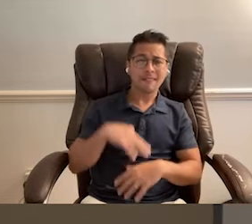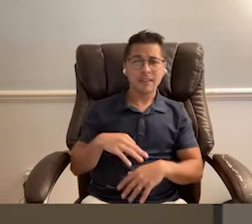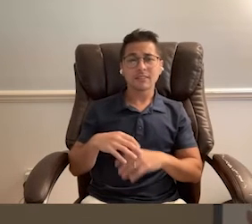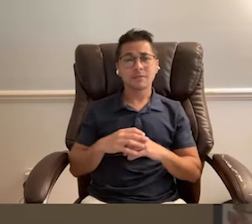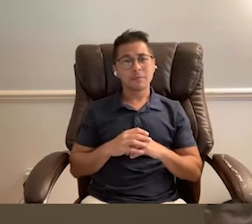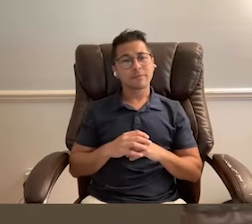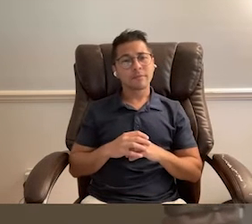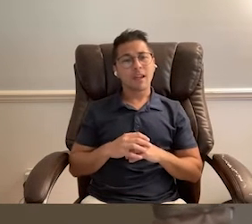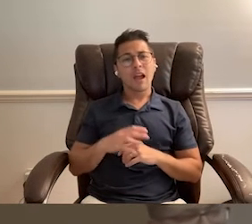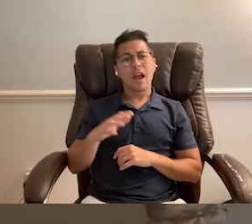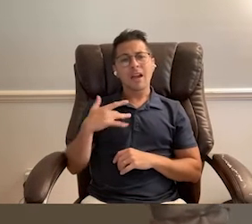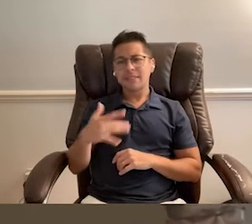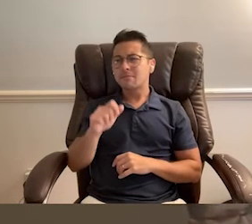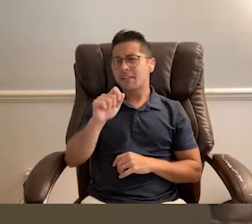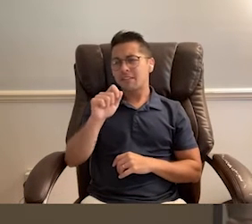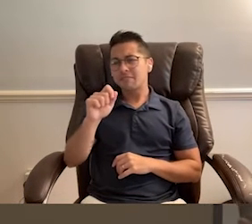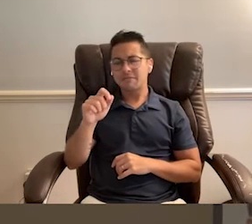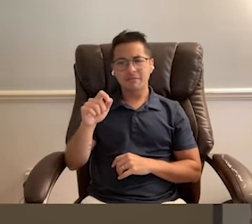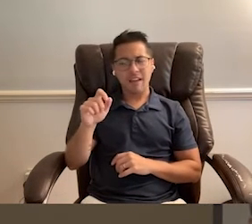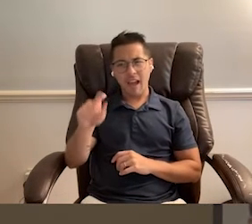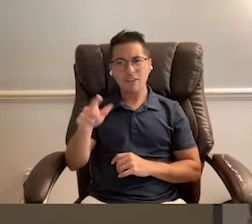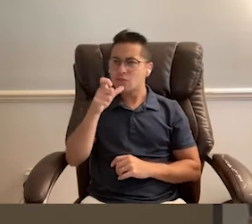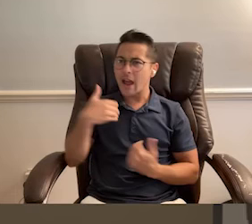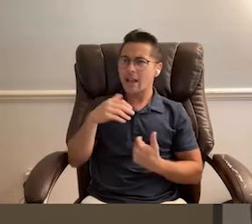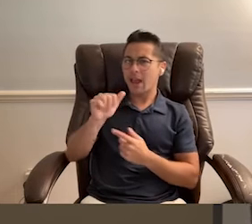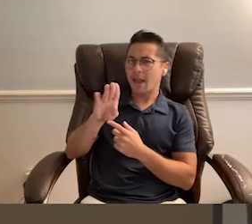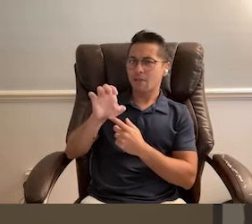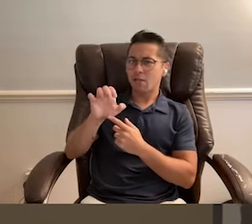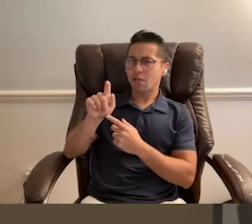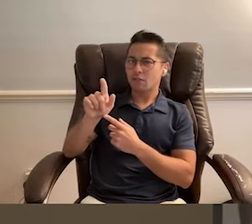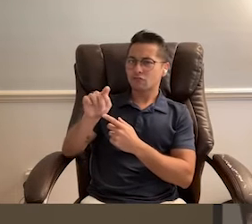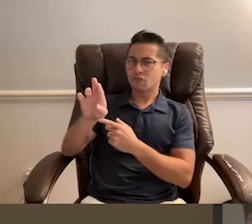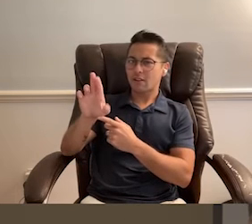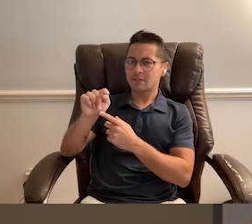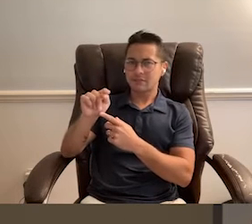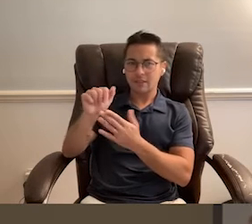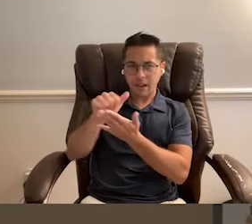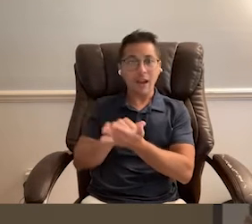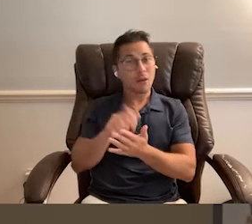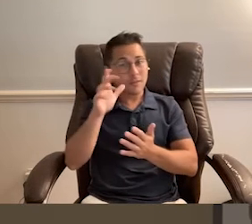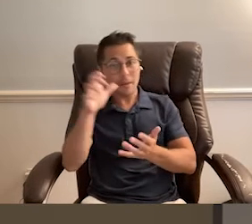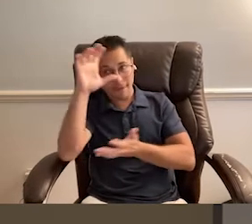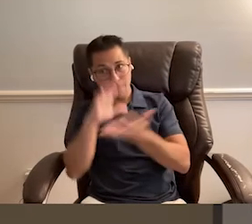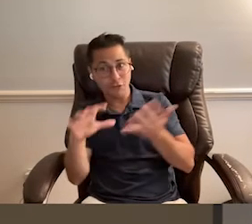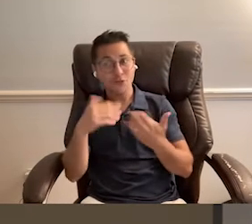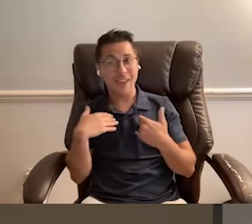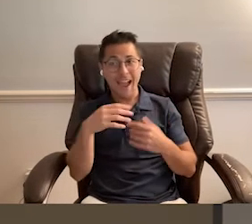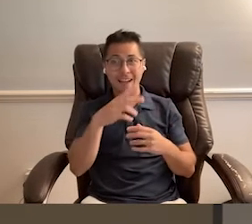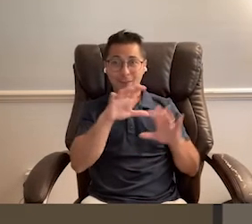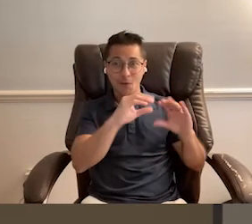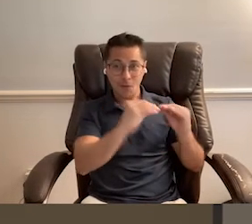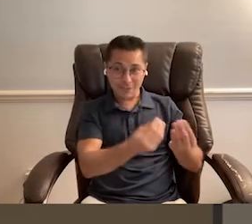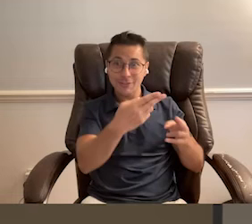It's like, oh yeah, I got an Able Trust account. I'm like, well, let's not get confused because there is an organization called the Able Trust. They're here. They're